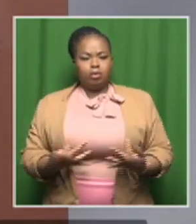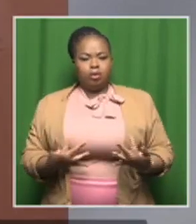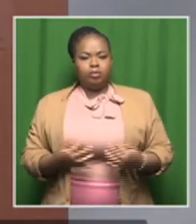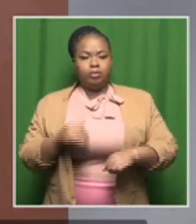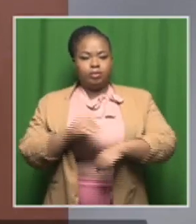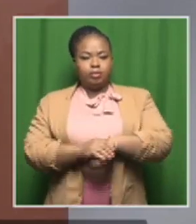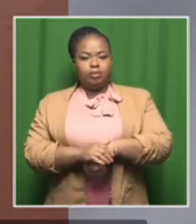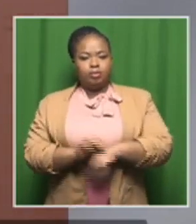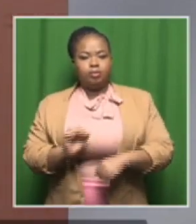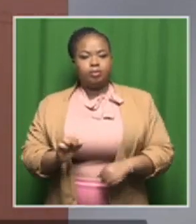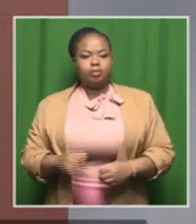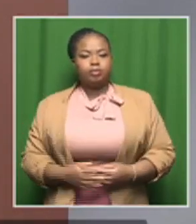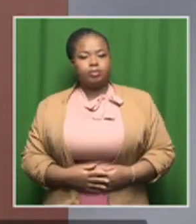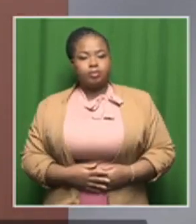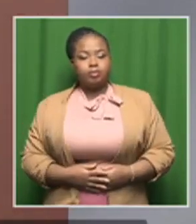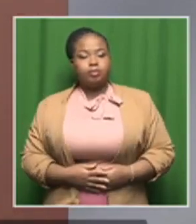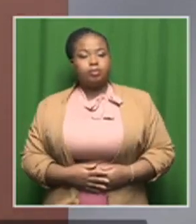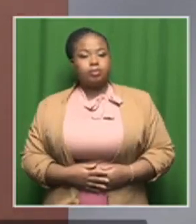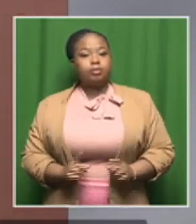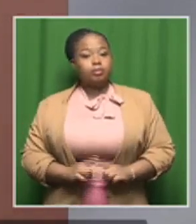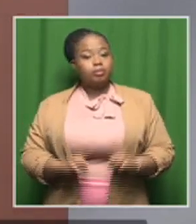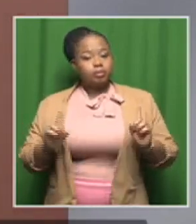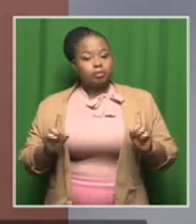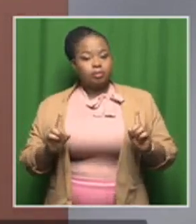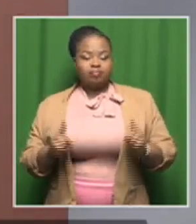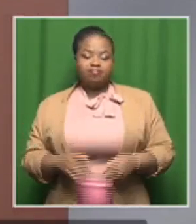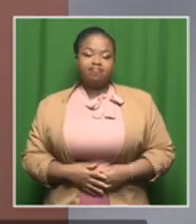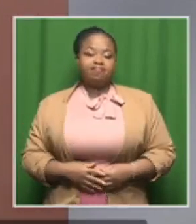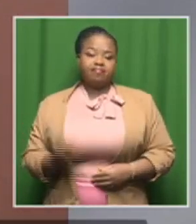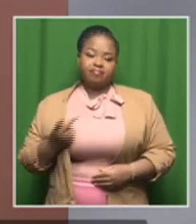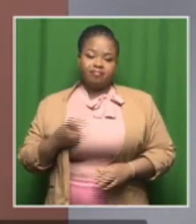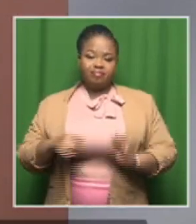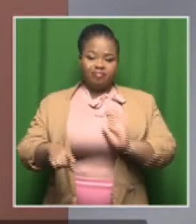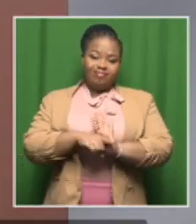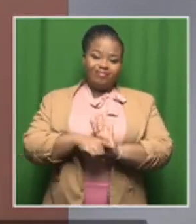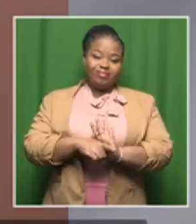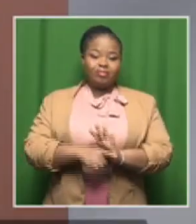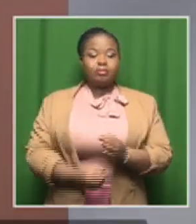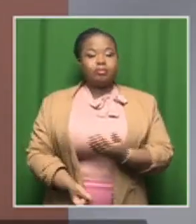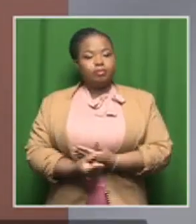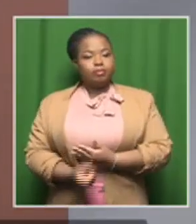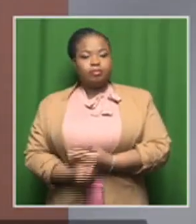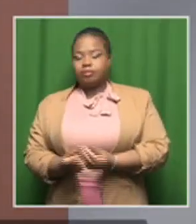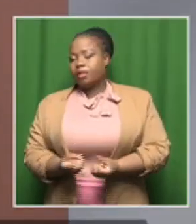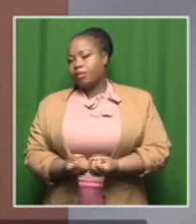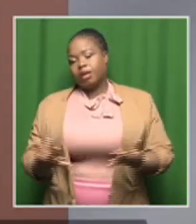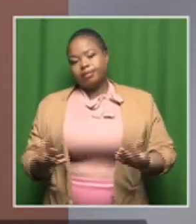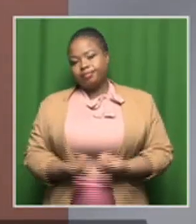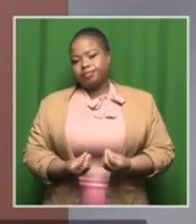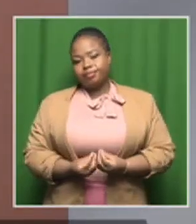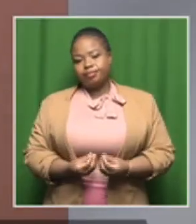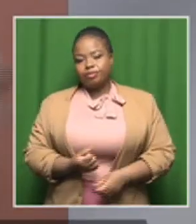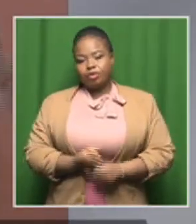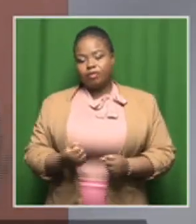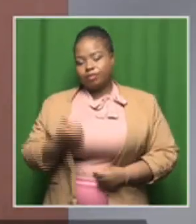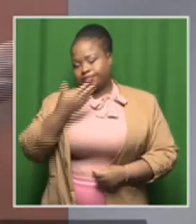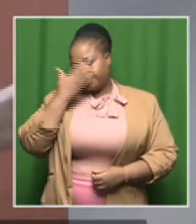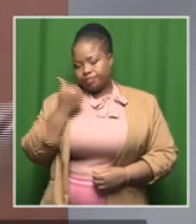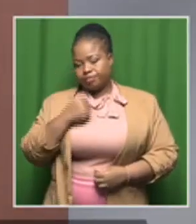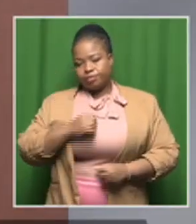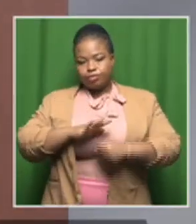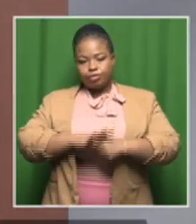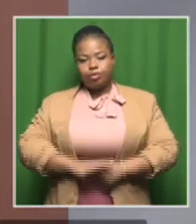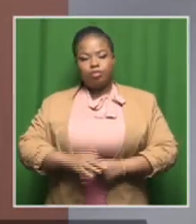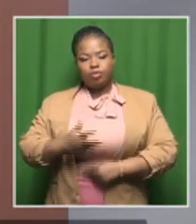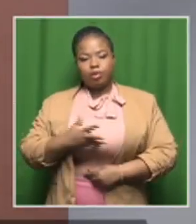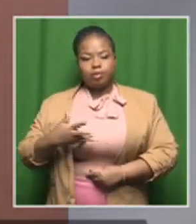friends, but a darkness as well, because there were many things that we didn't know about. My mother's depression,